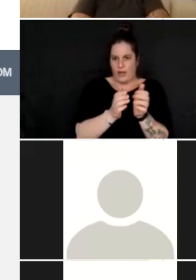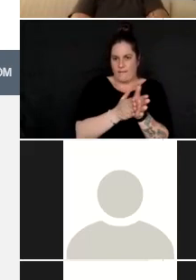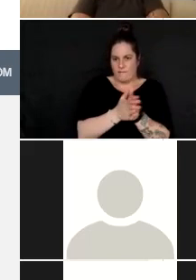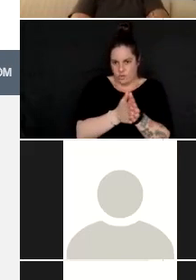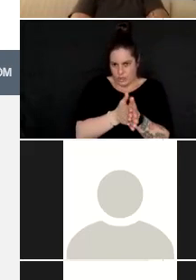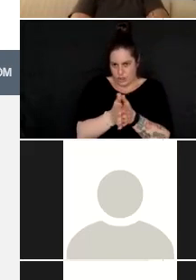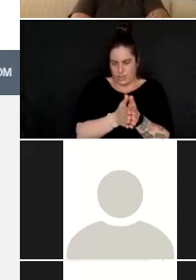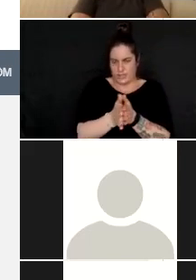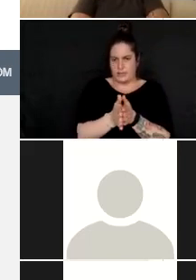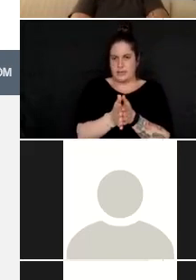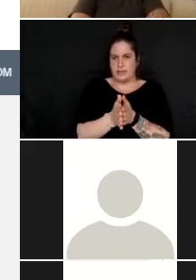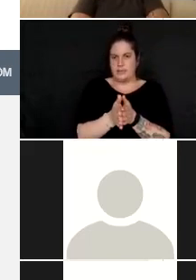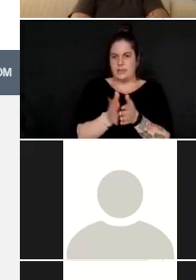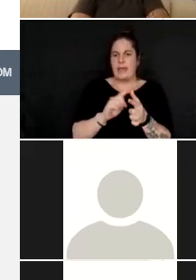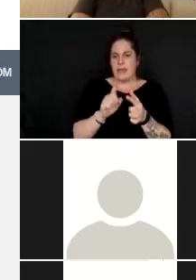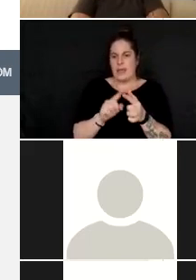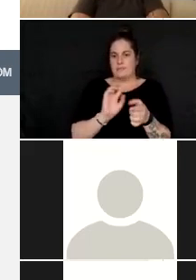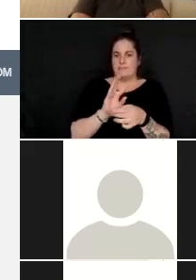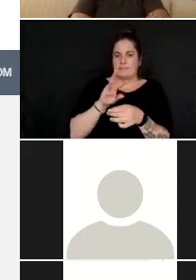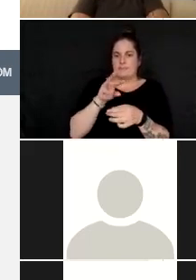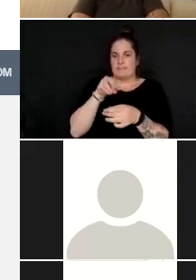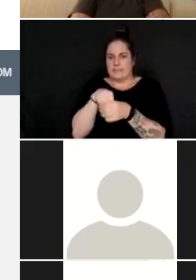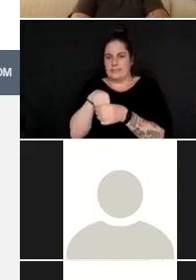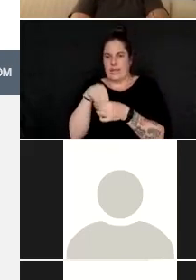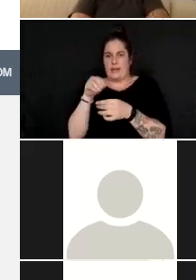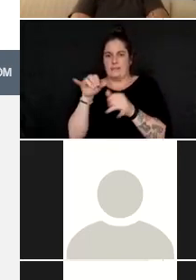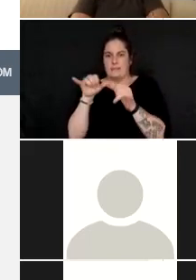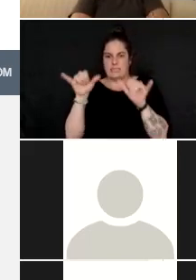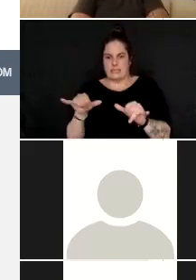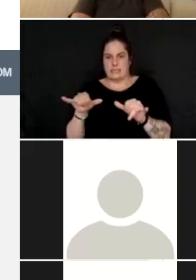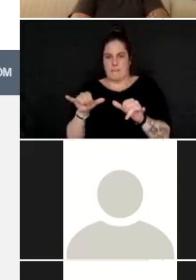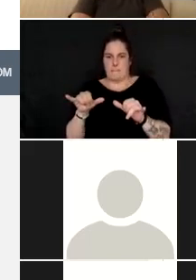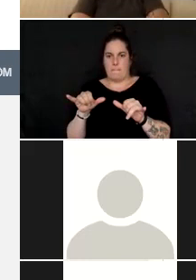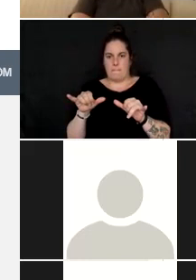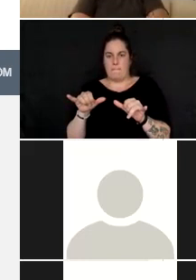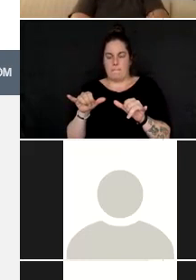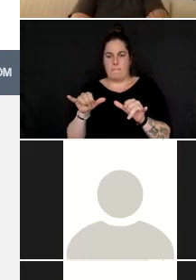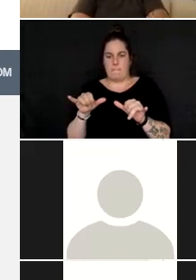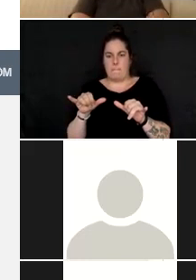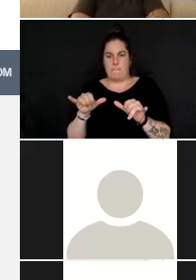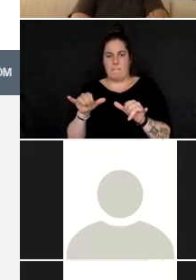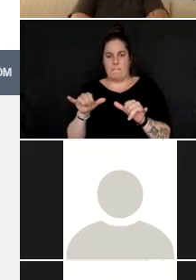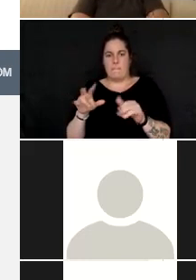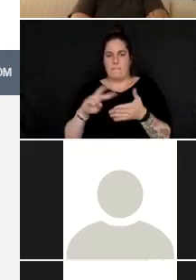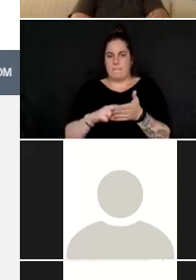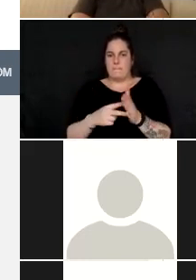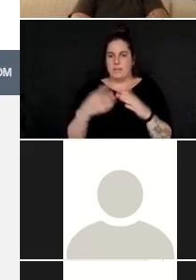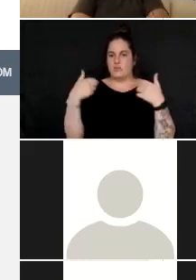And then you could put it back in the system. And so you would have then a way of